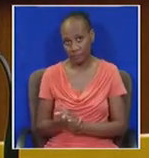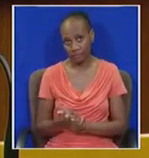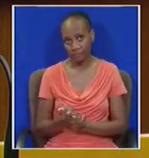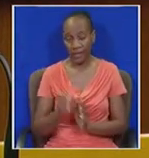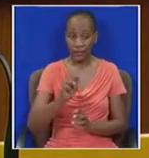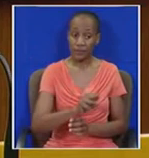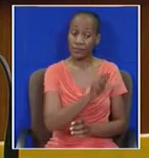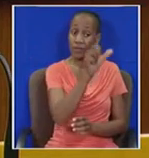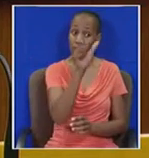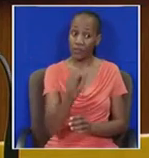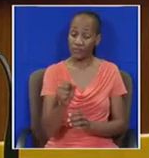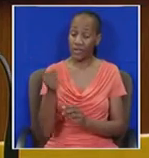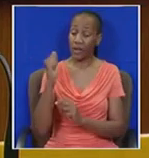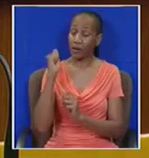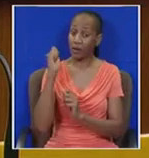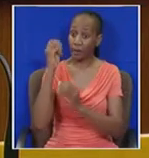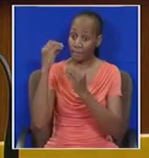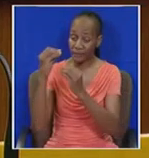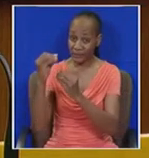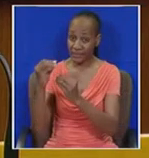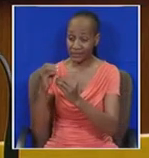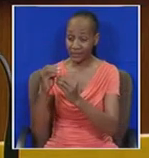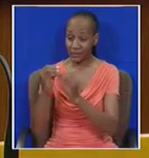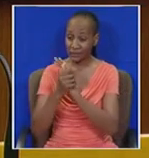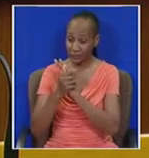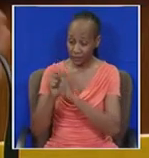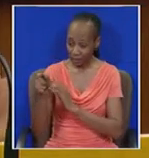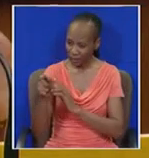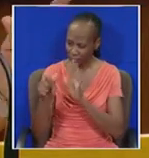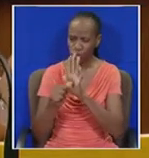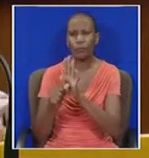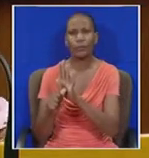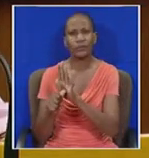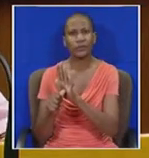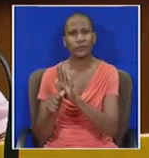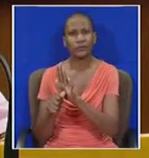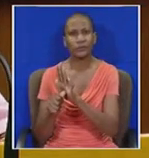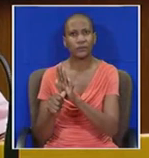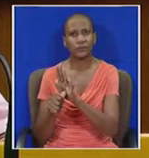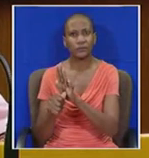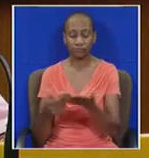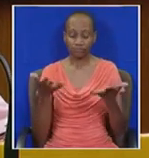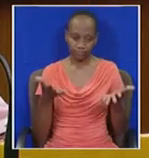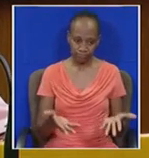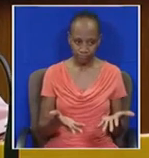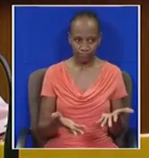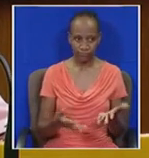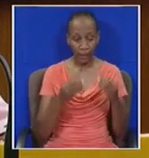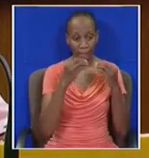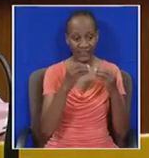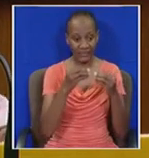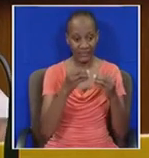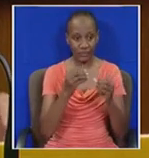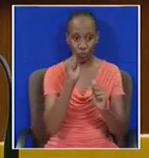South Africa's industrial capacity is essential, and manufacturing has been